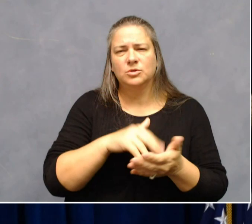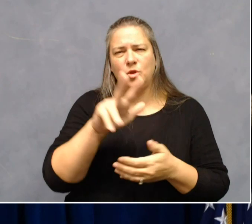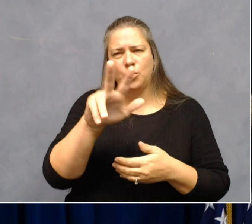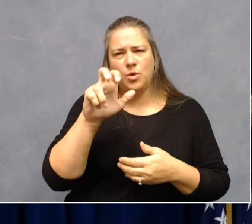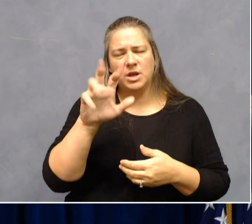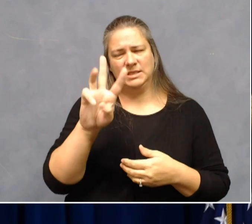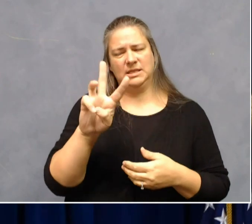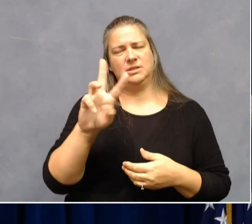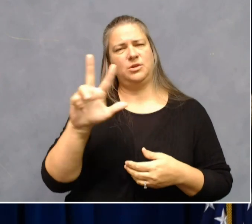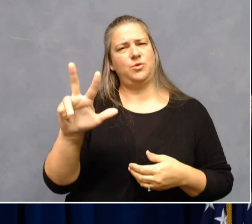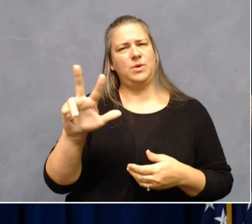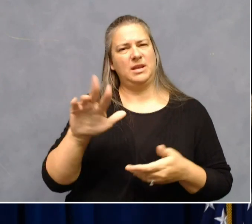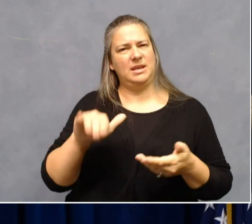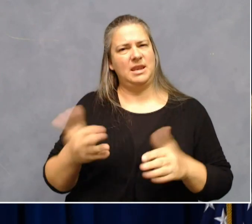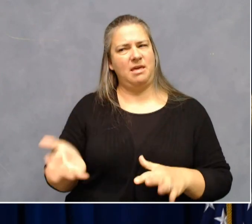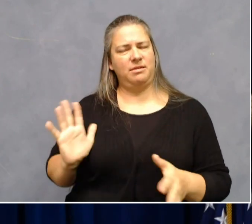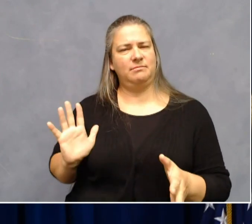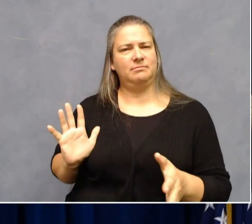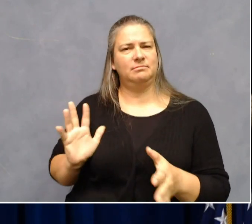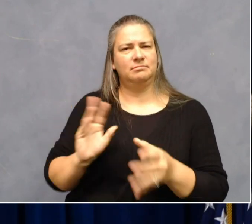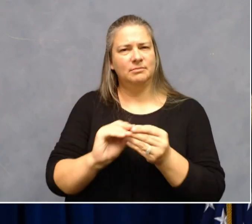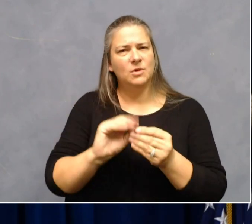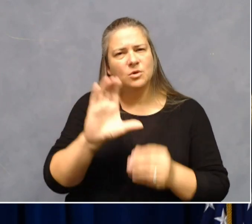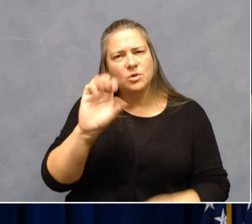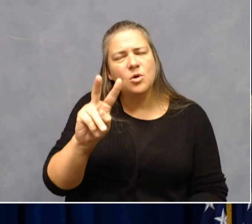1,363 deaths now from COVID-19.